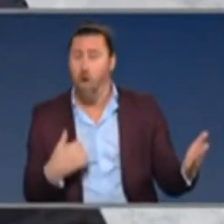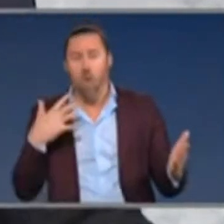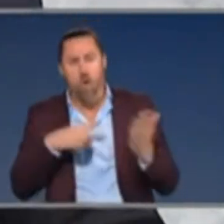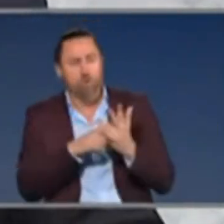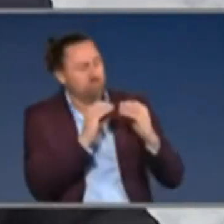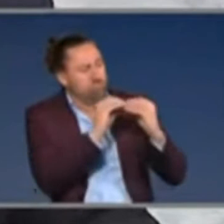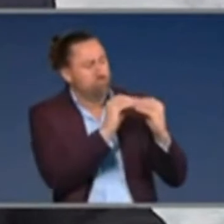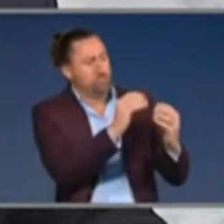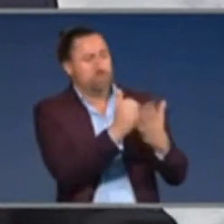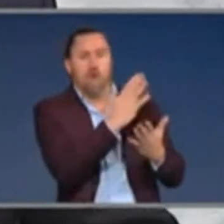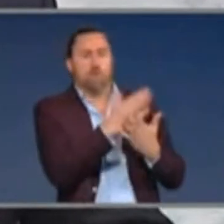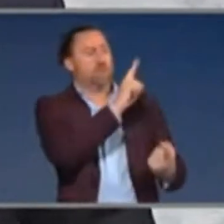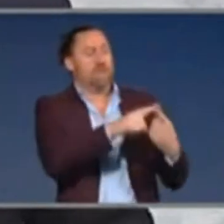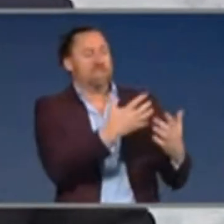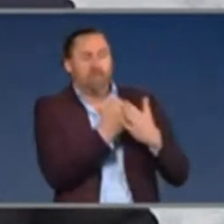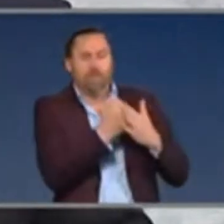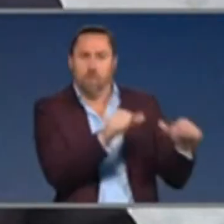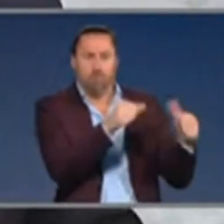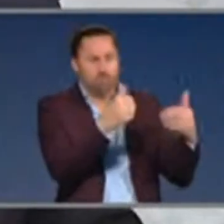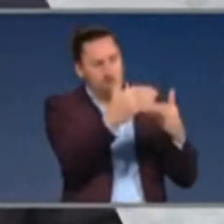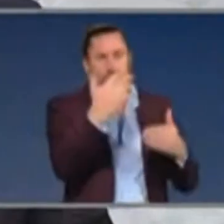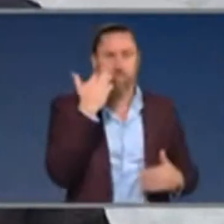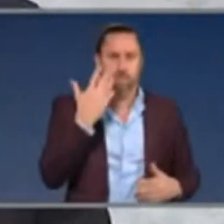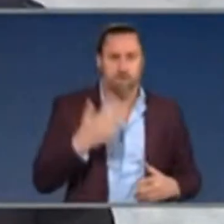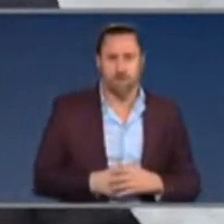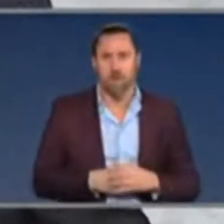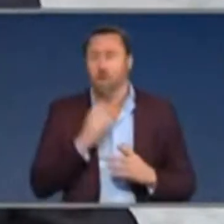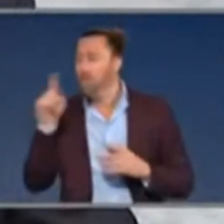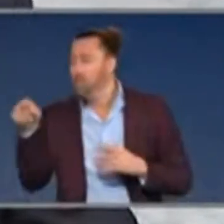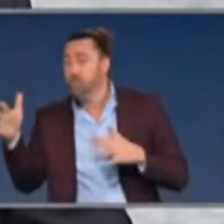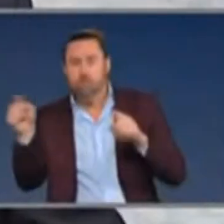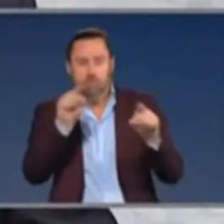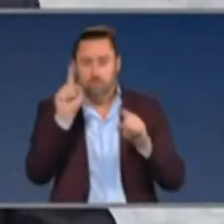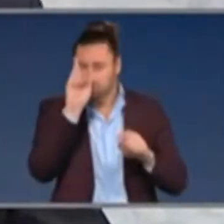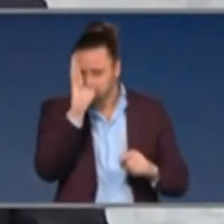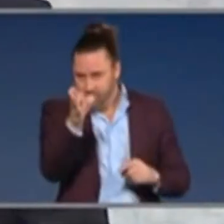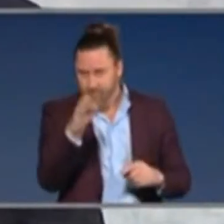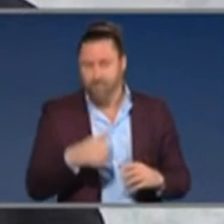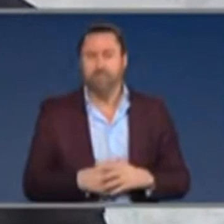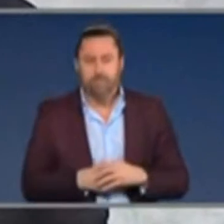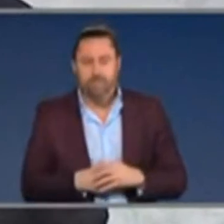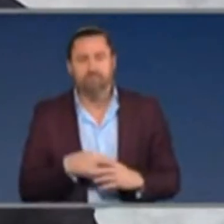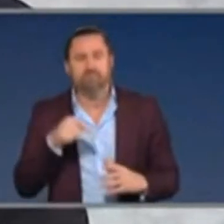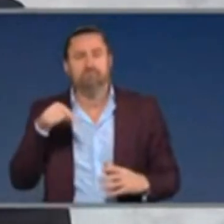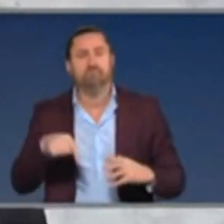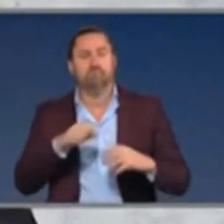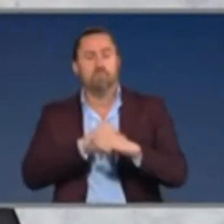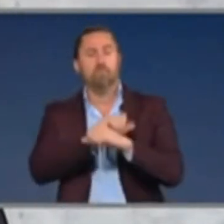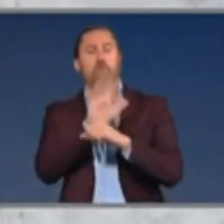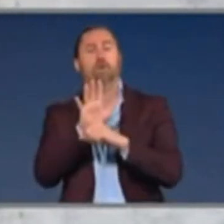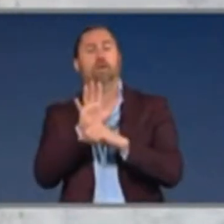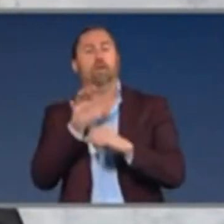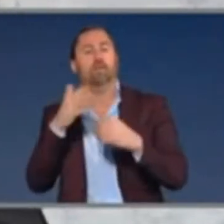position. That's what I want for Western Australians. Yep, here, and then I'll keep going around, then I'll come over here. Coronavirus in Australia since